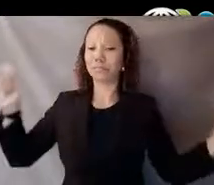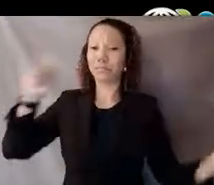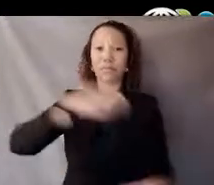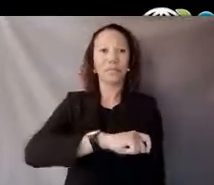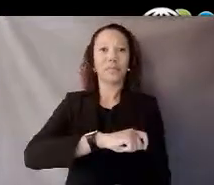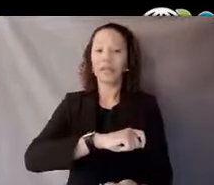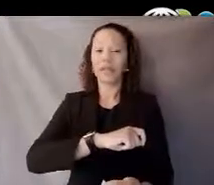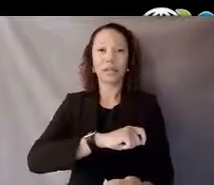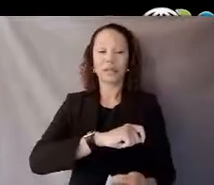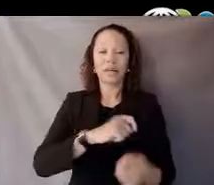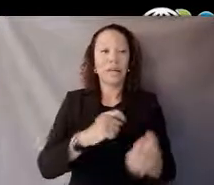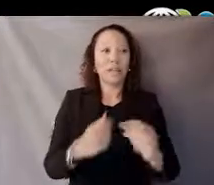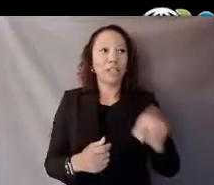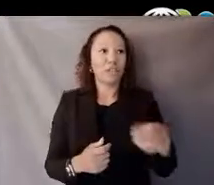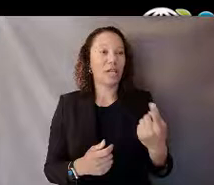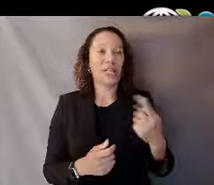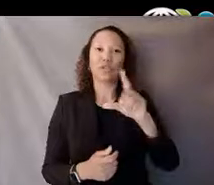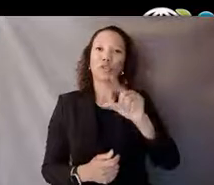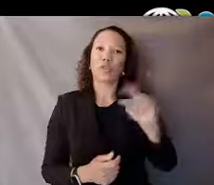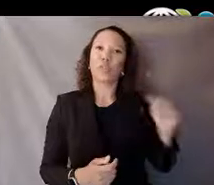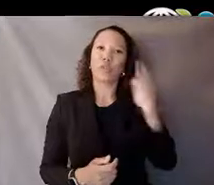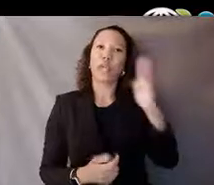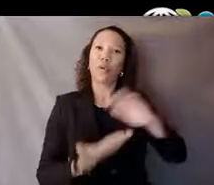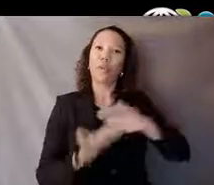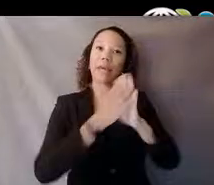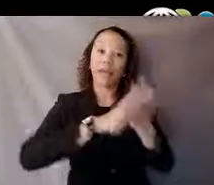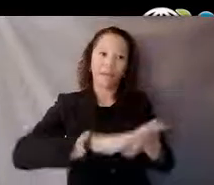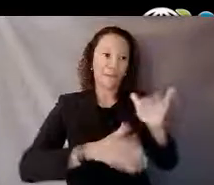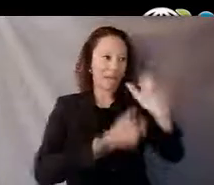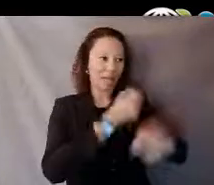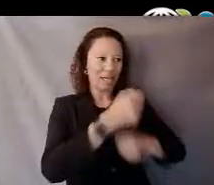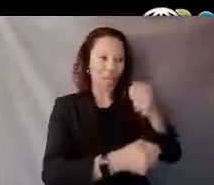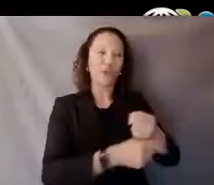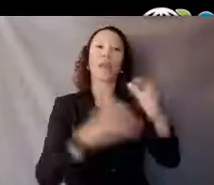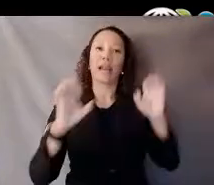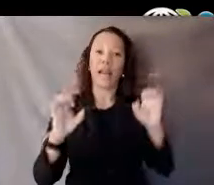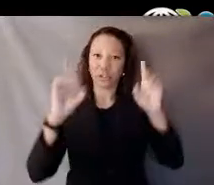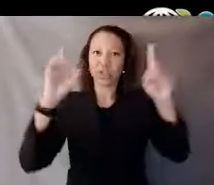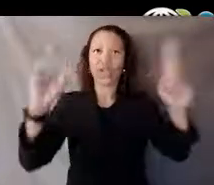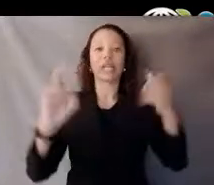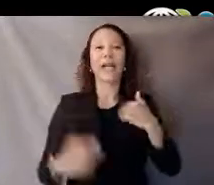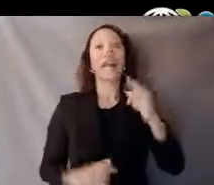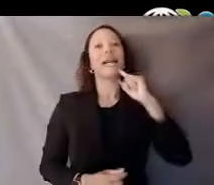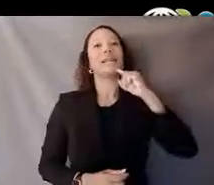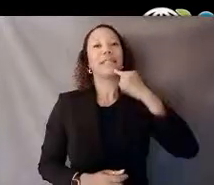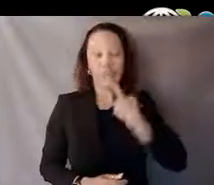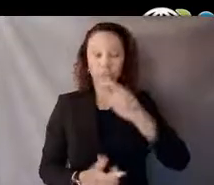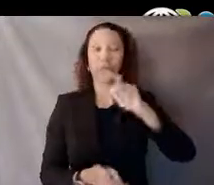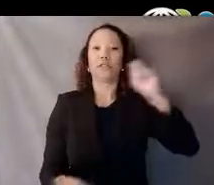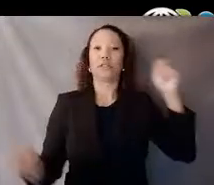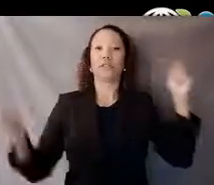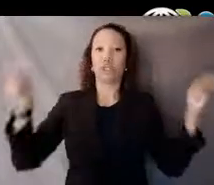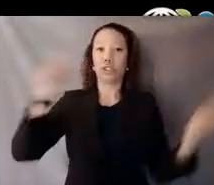It's just, I think it's the year when education took a dramatic and seismic shift